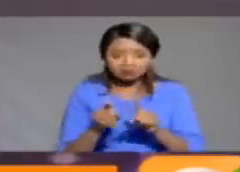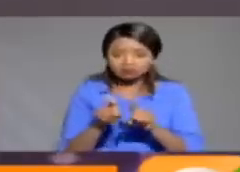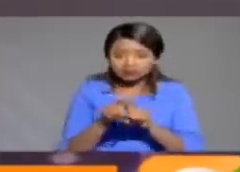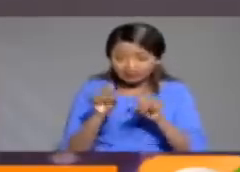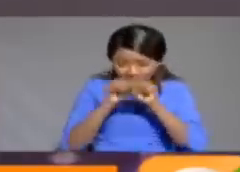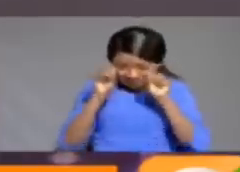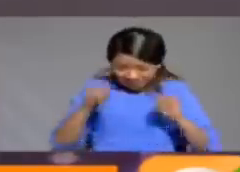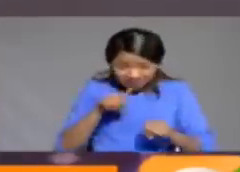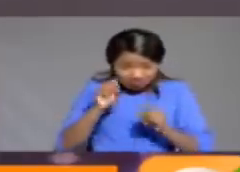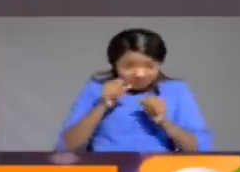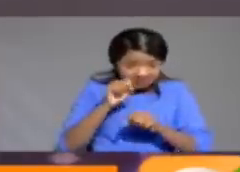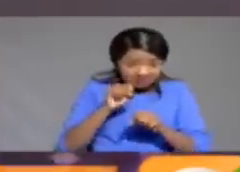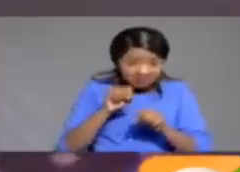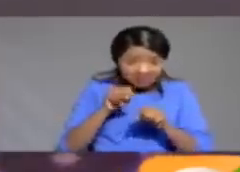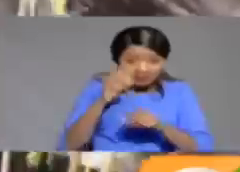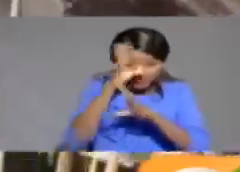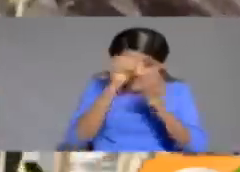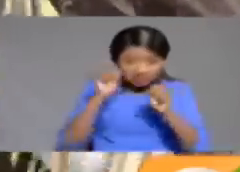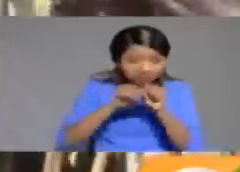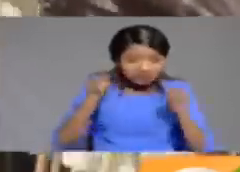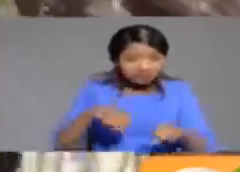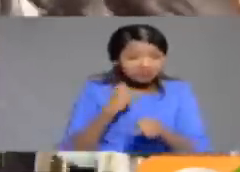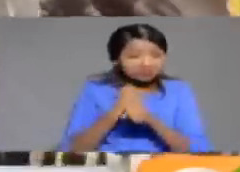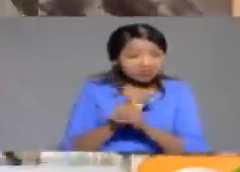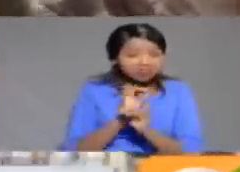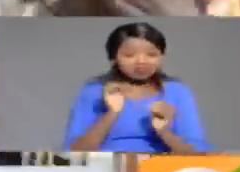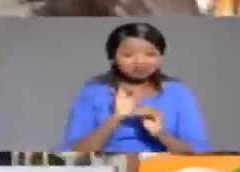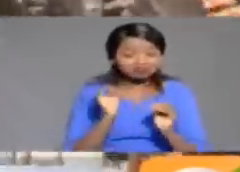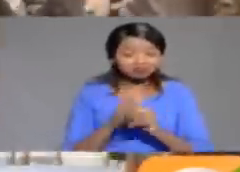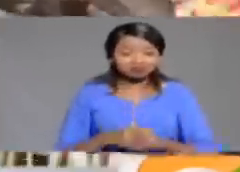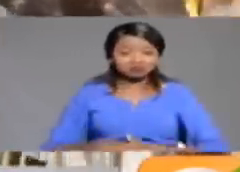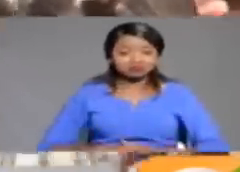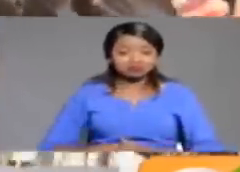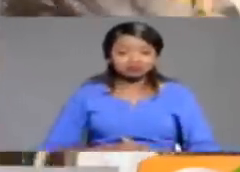system does not work.